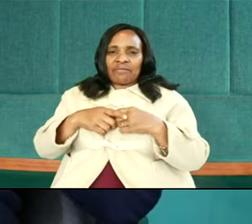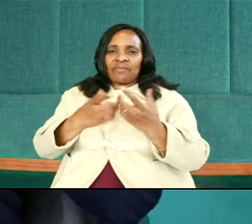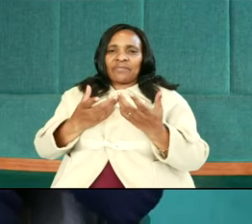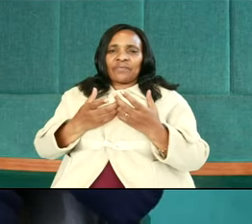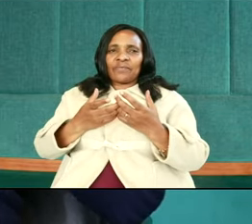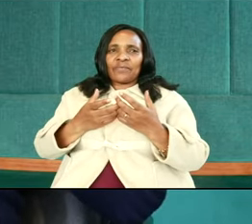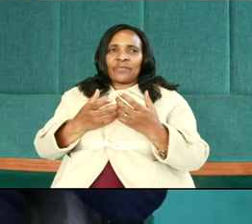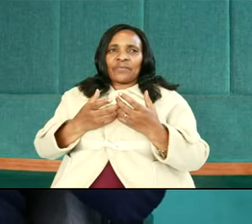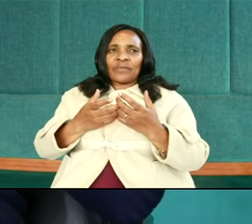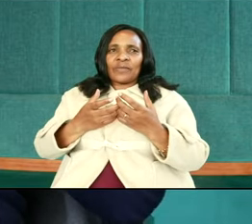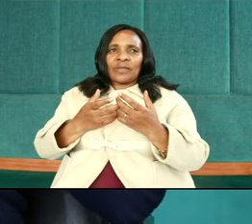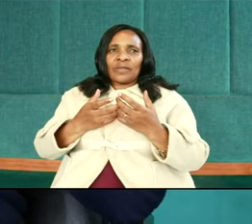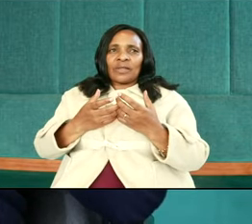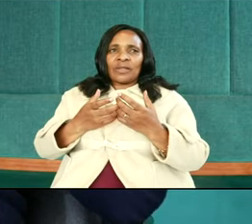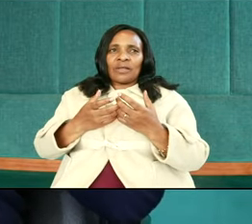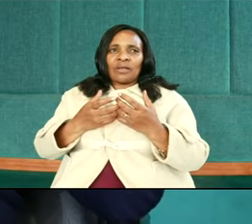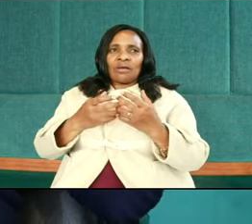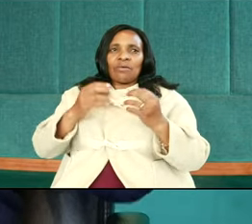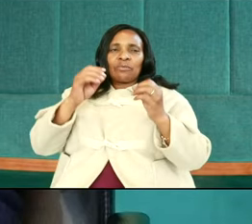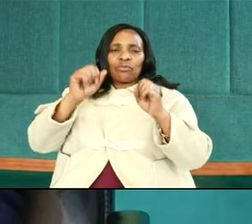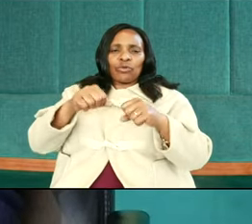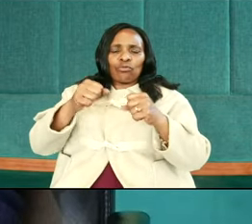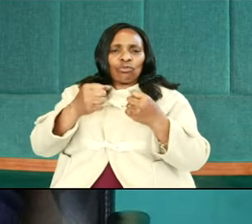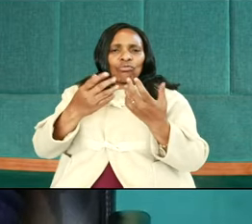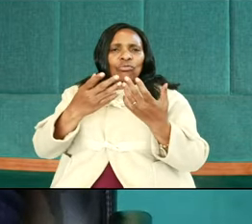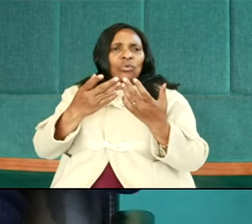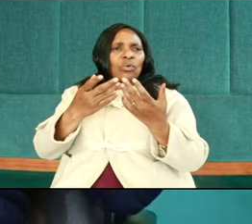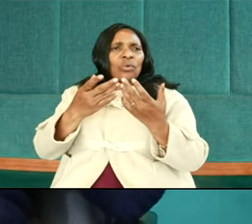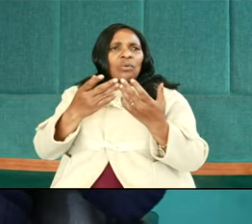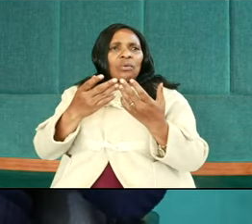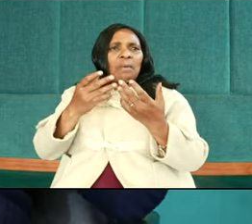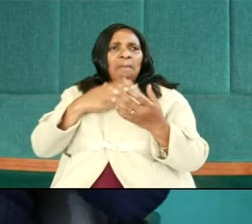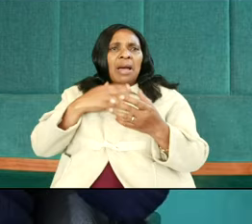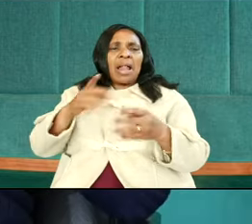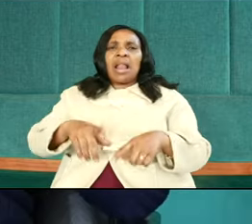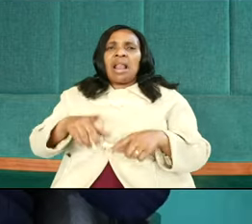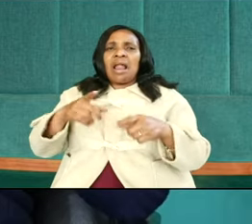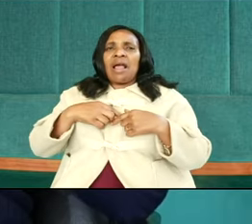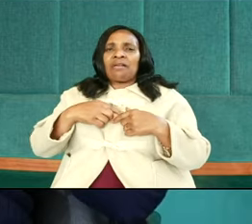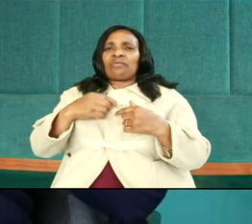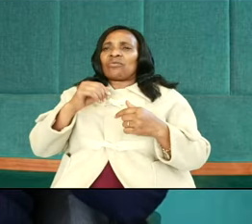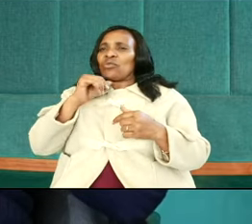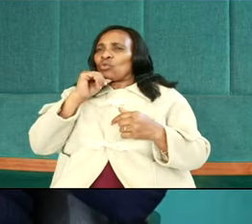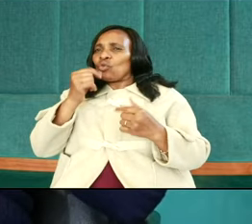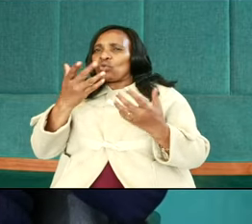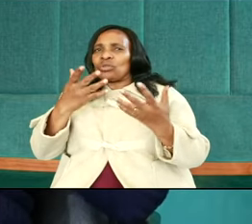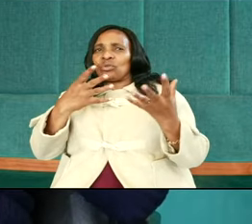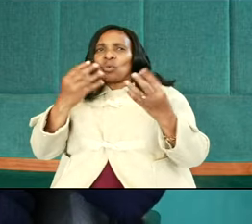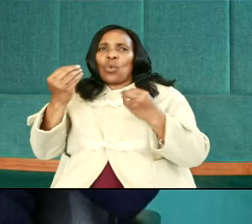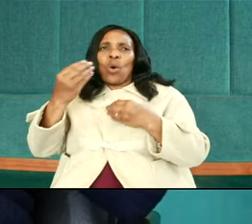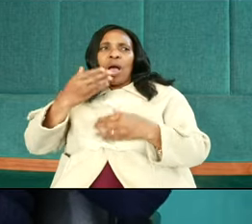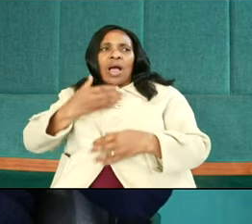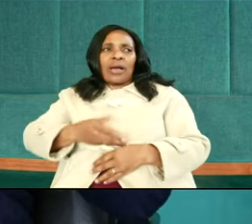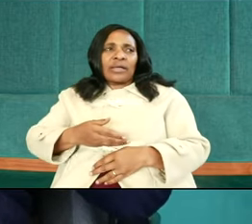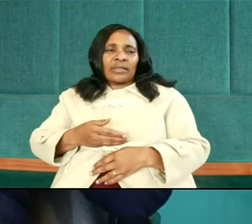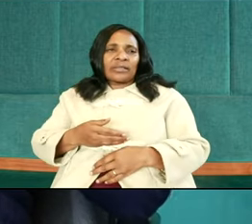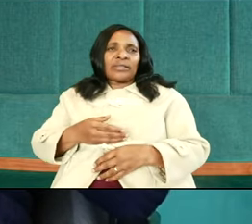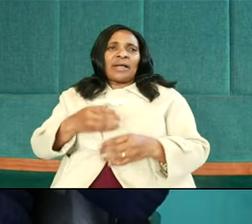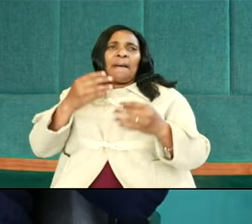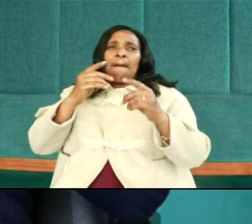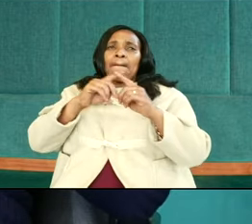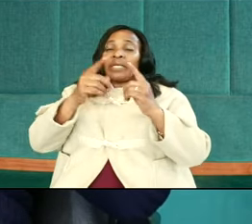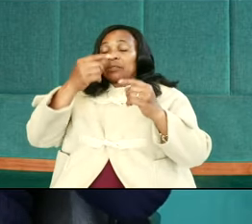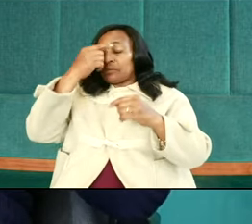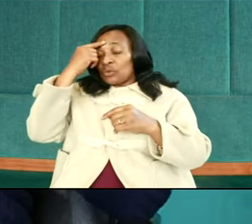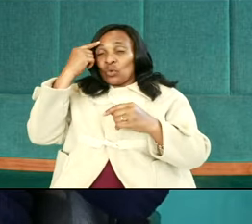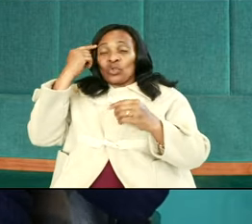of, like in unis, full of like normalized quinama, like just go hungry, you know. That sort of stuff. So because